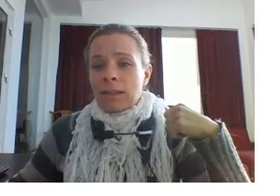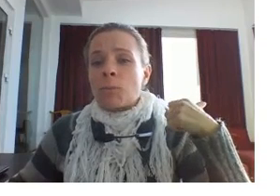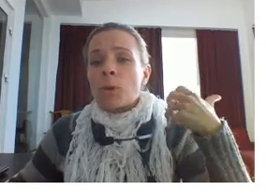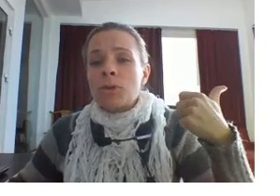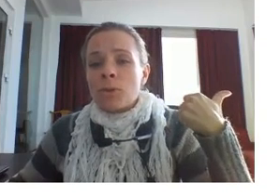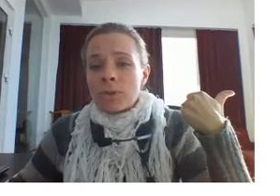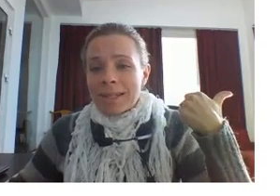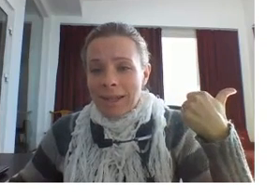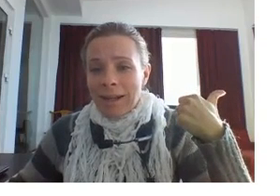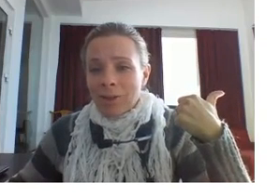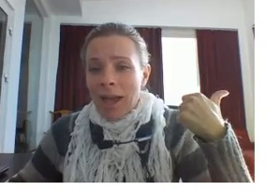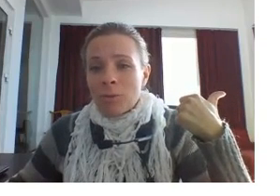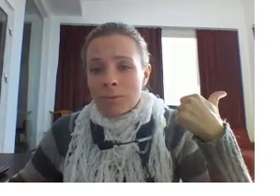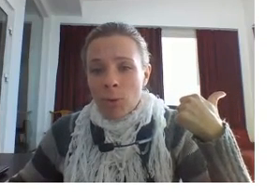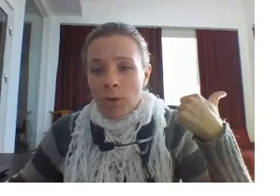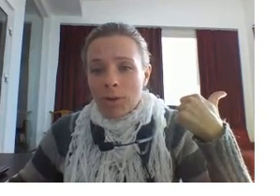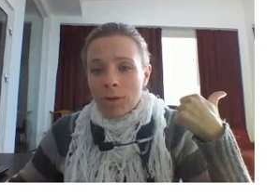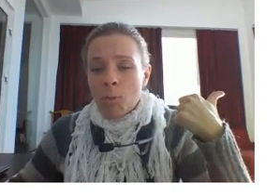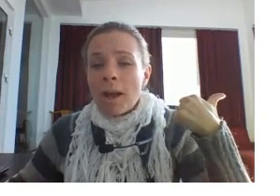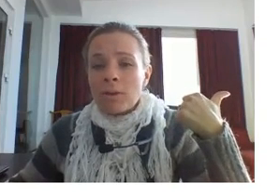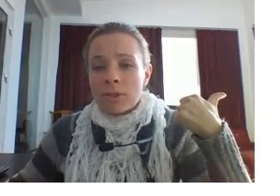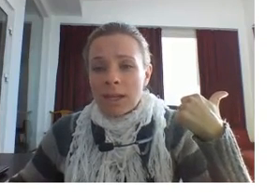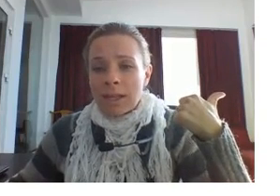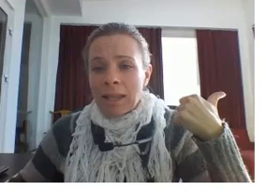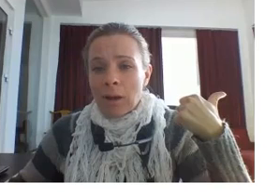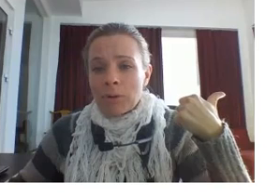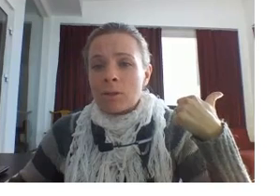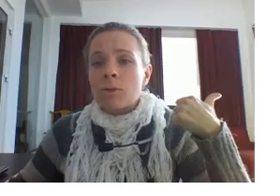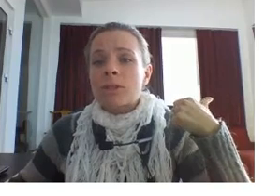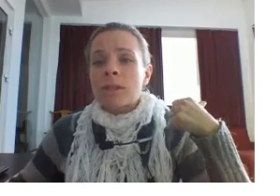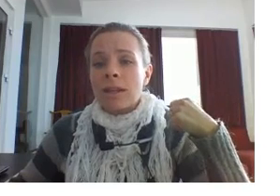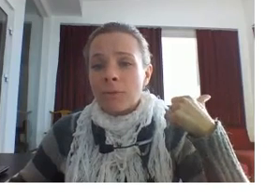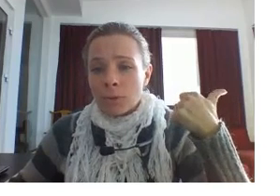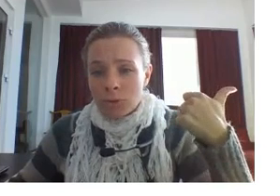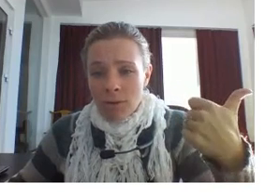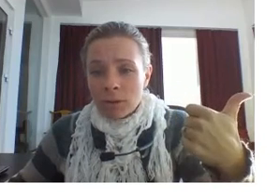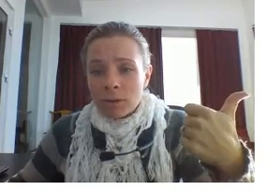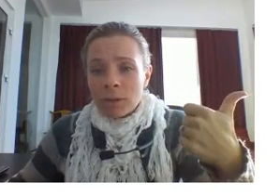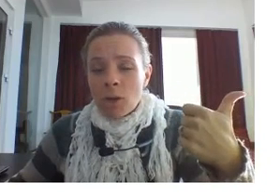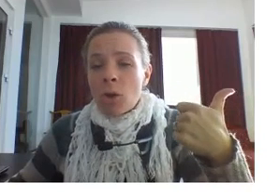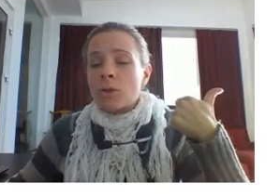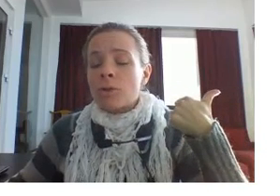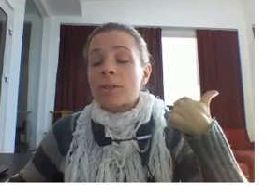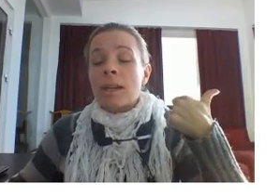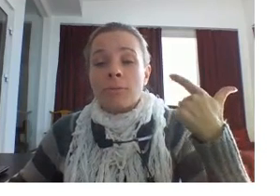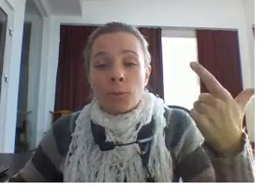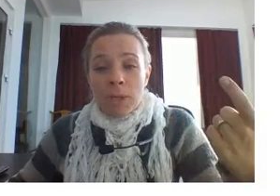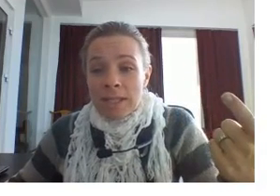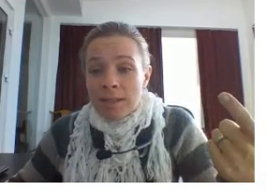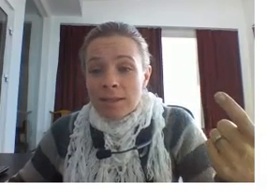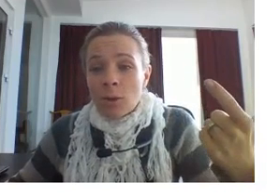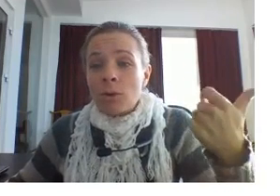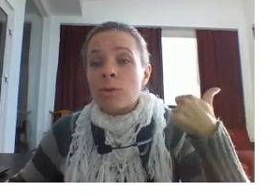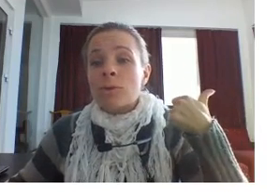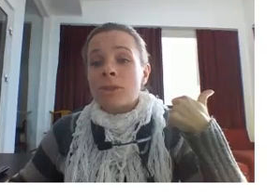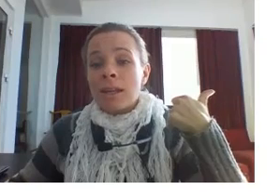to think that what do you study the language for? Why do you study that language? Do you study it for travel or do you study it for